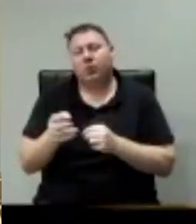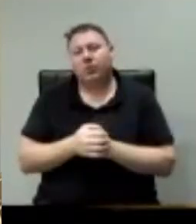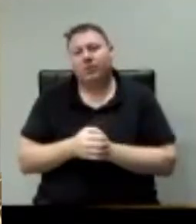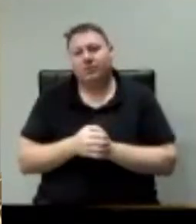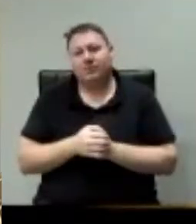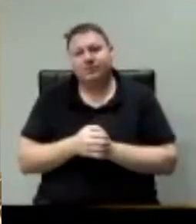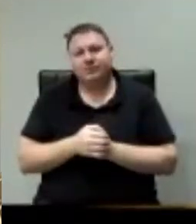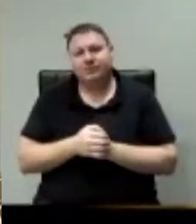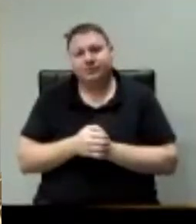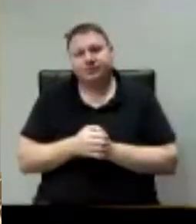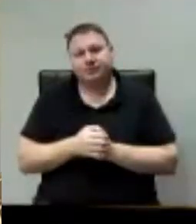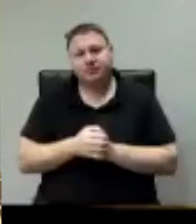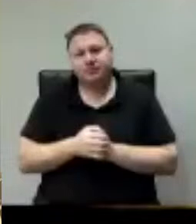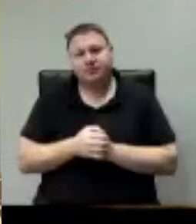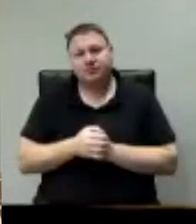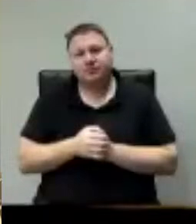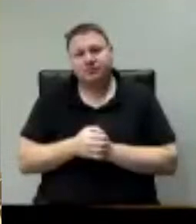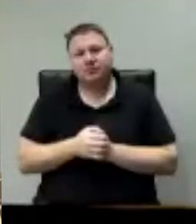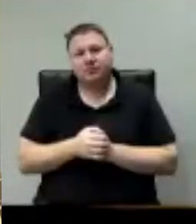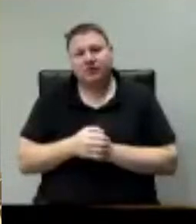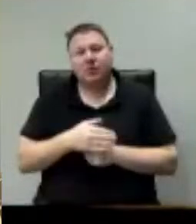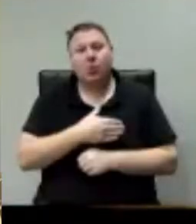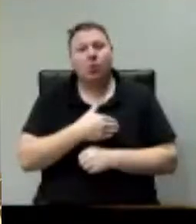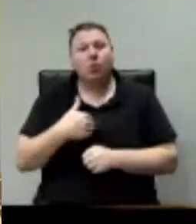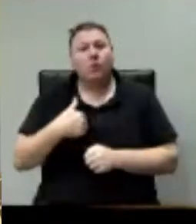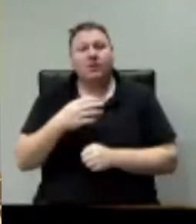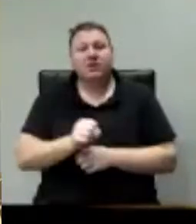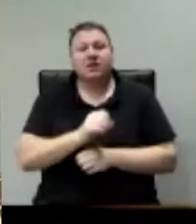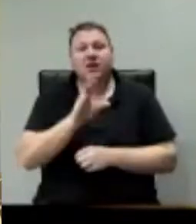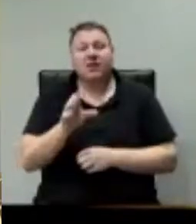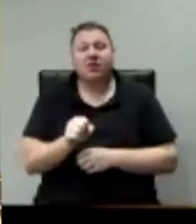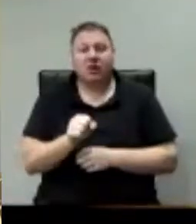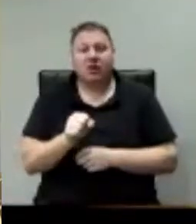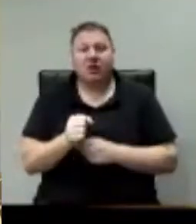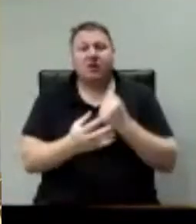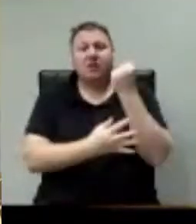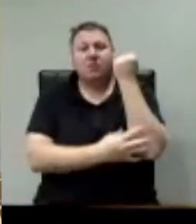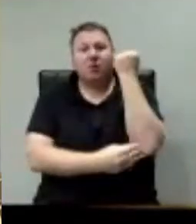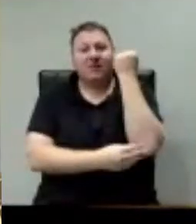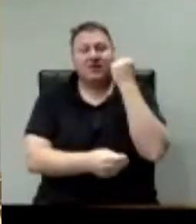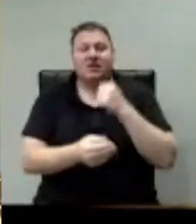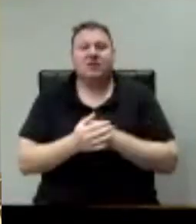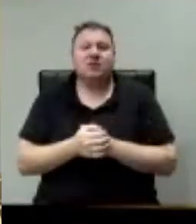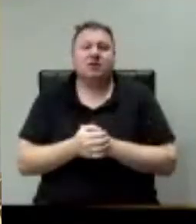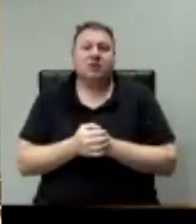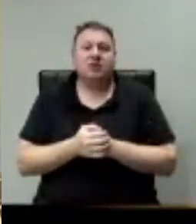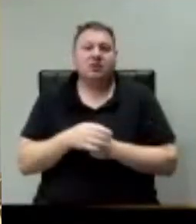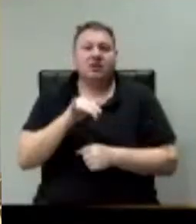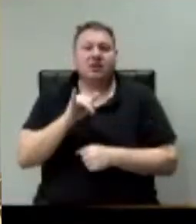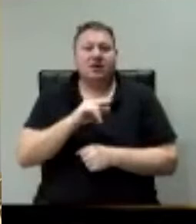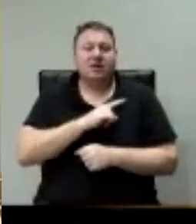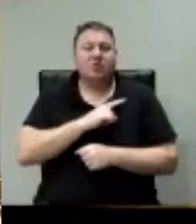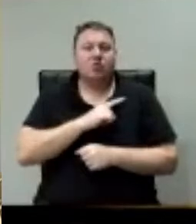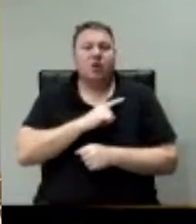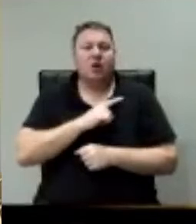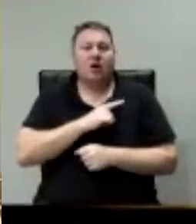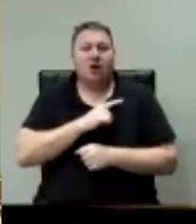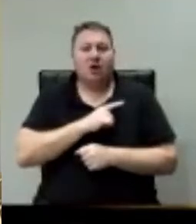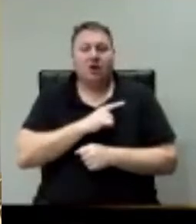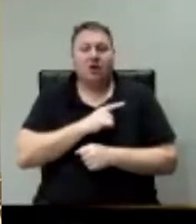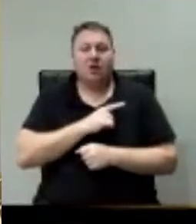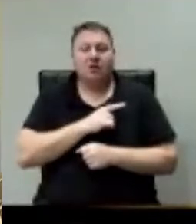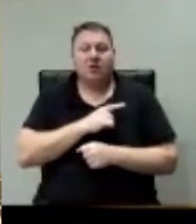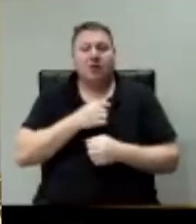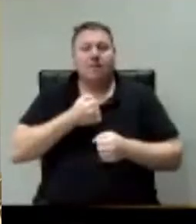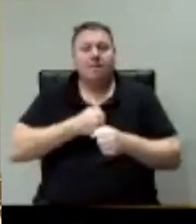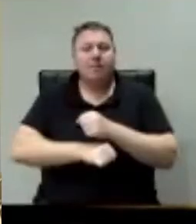is the fact that women in South Africa are subjected to poverty. So one of the reasons why we have birth defects is because of